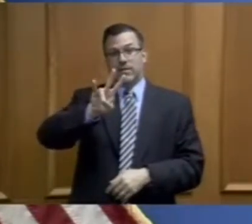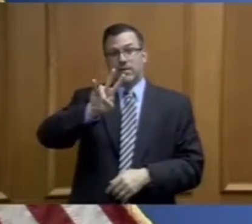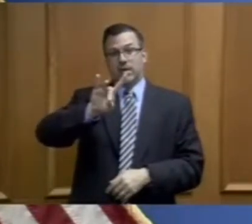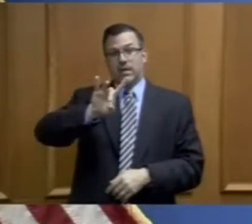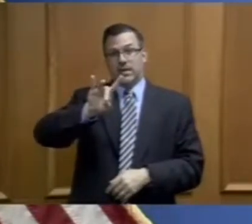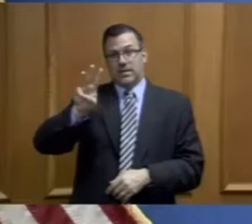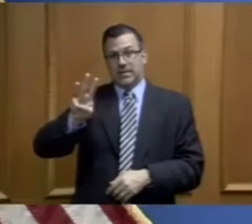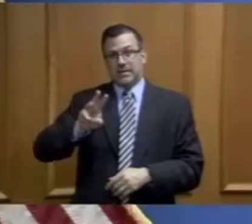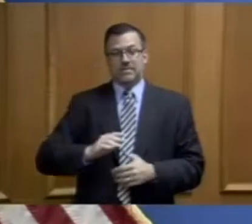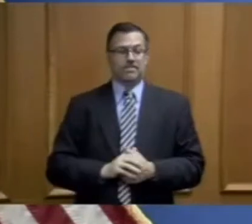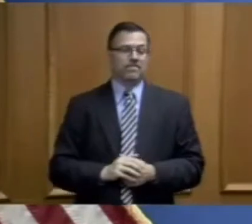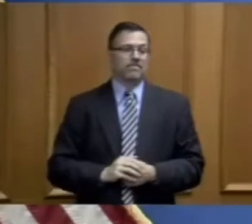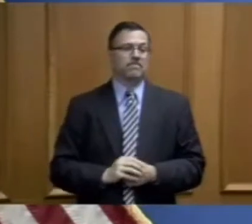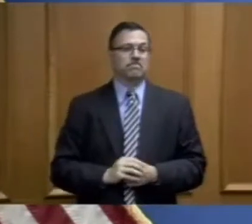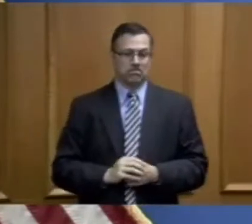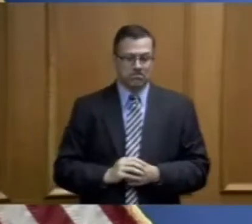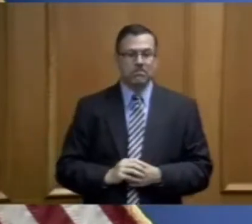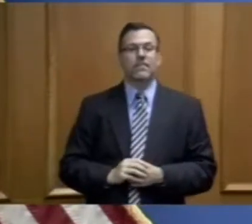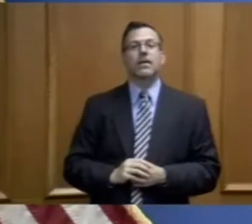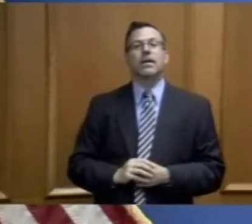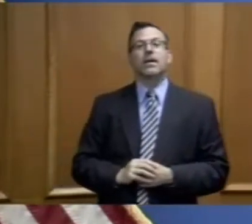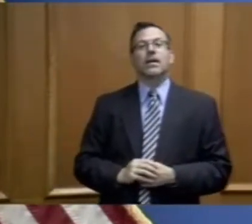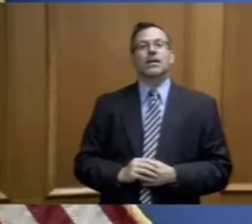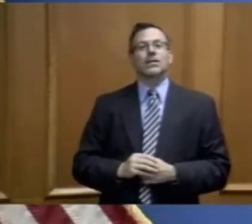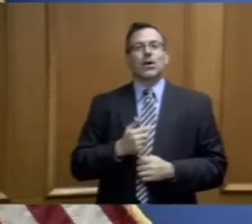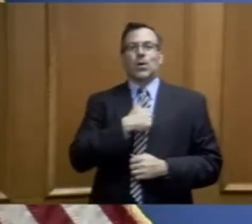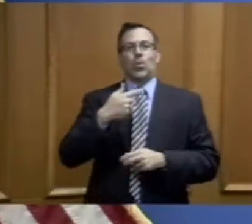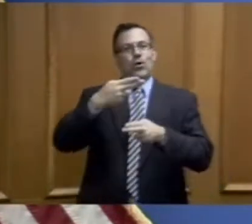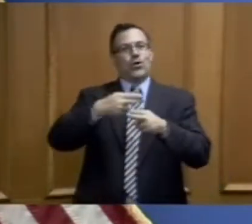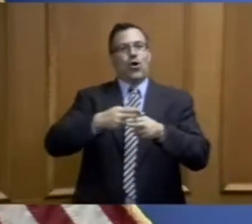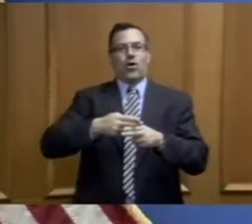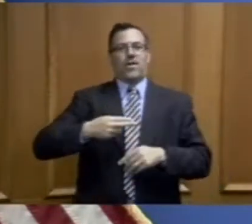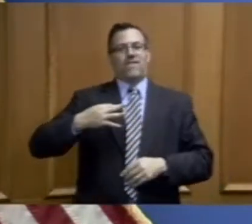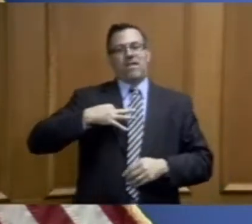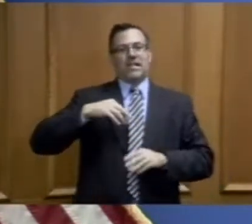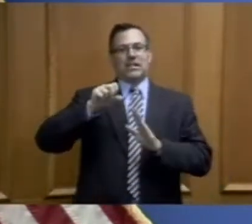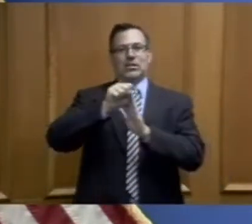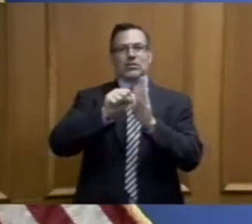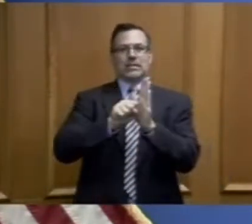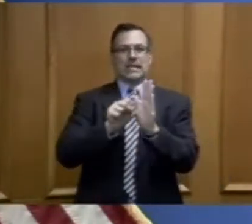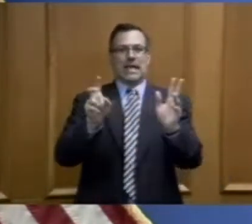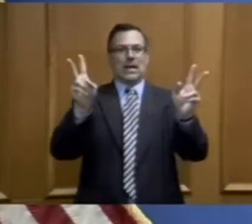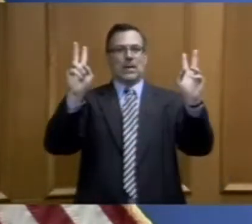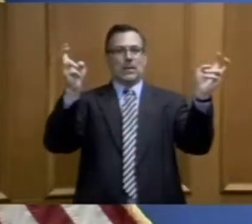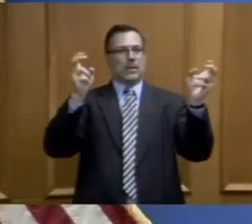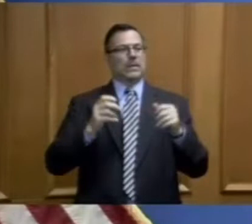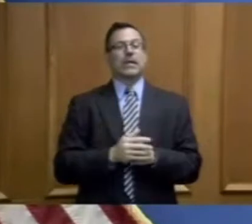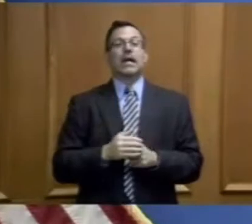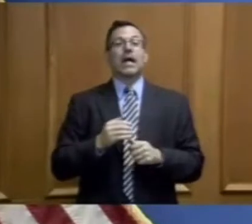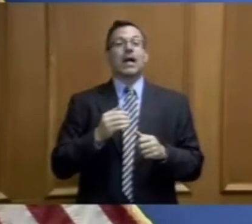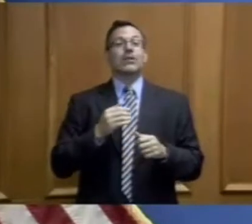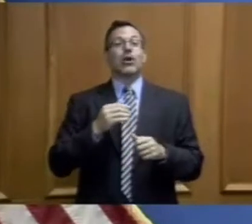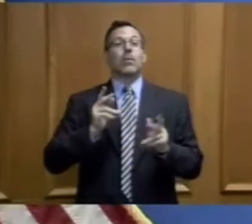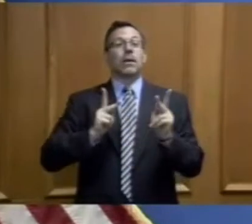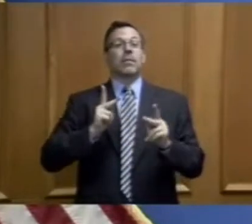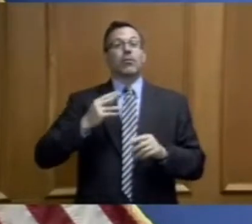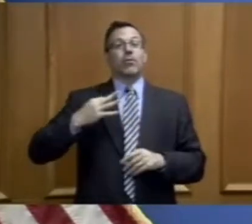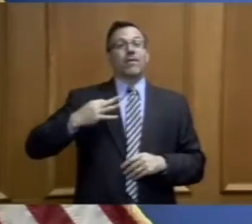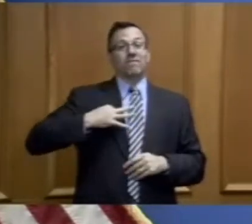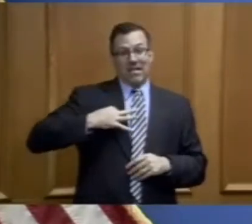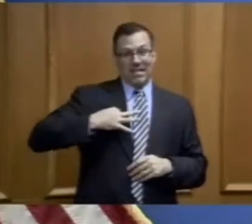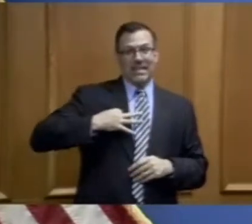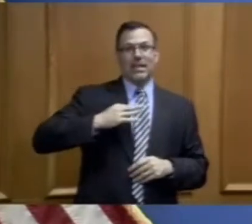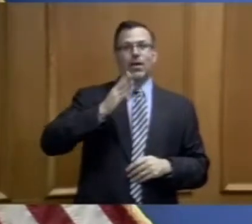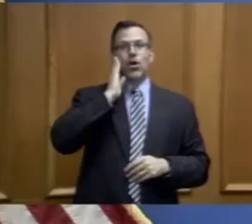888-642-7886. In the spirit of the volunteer state, this line is made possible due to the volunteer efforts and hard work of